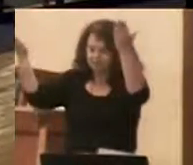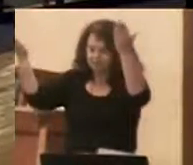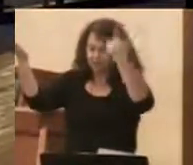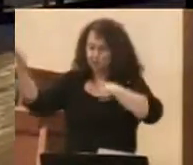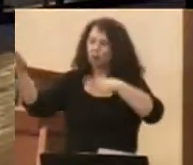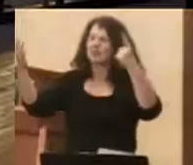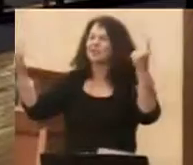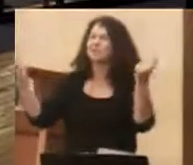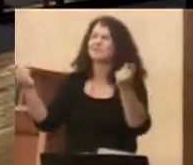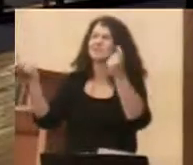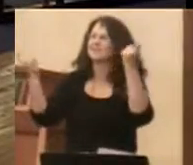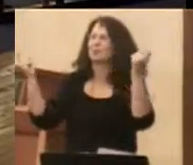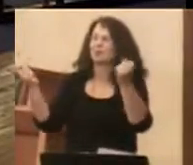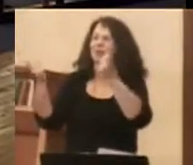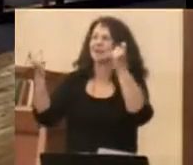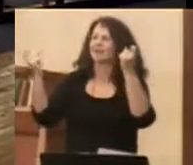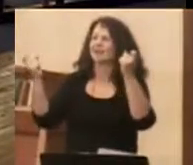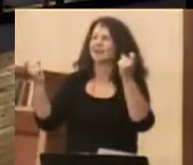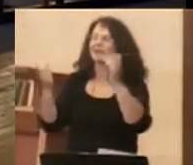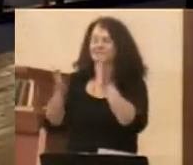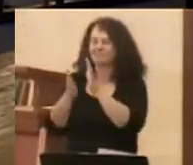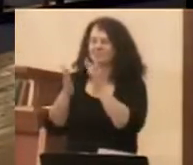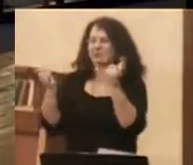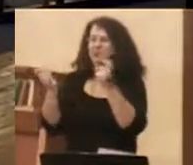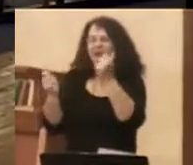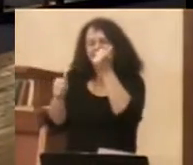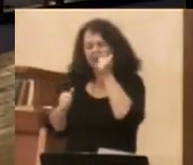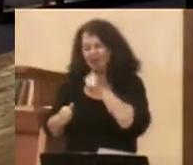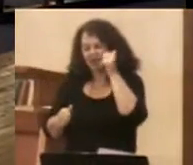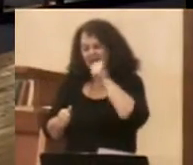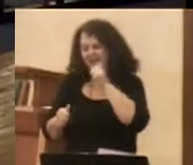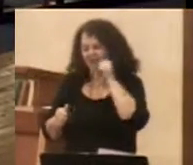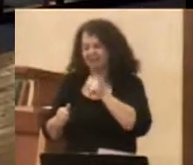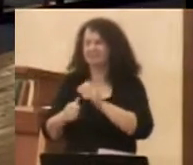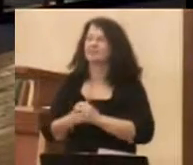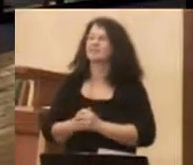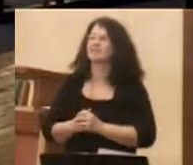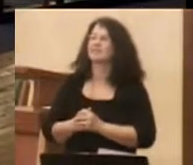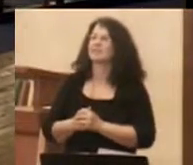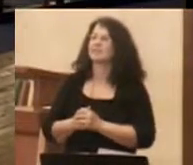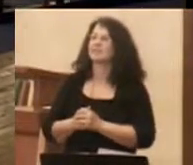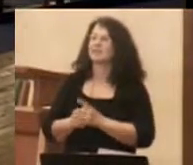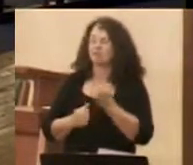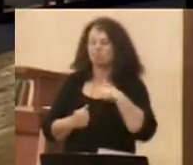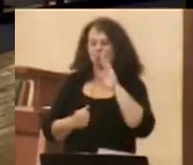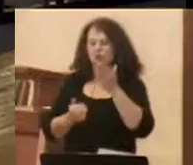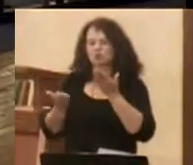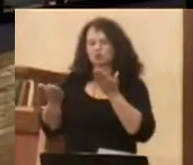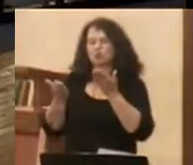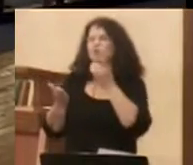gifts each day. May they be those things that empower us to serve you with our whole